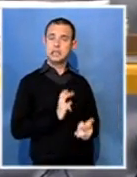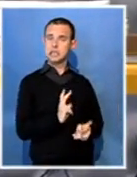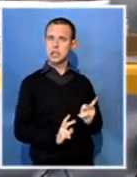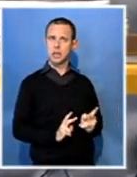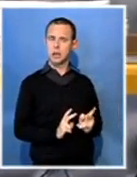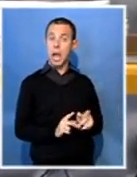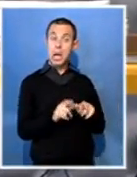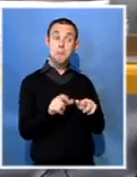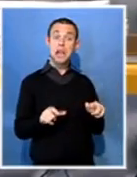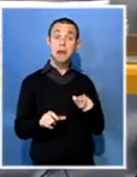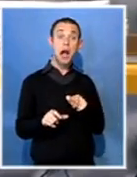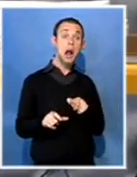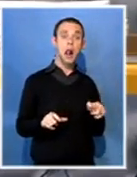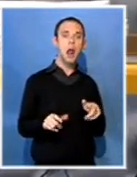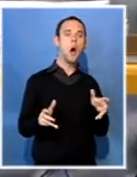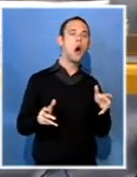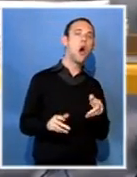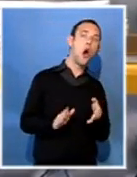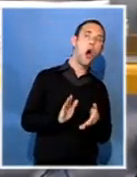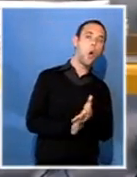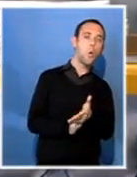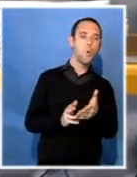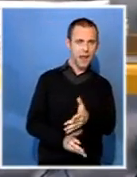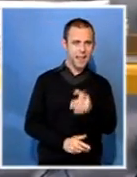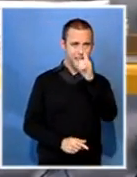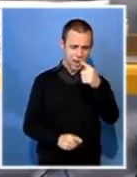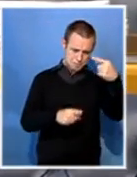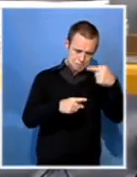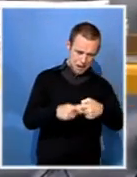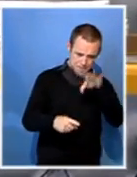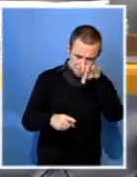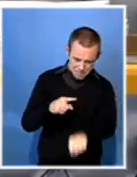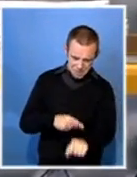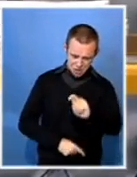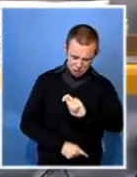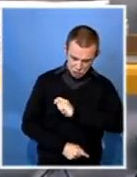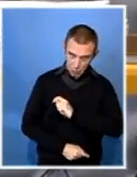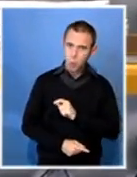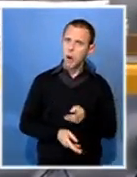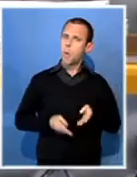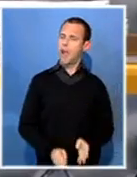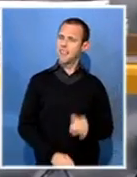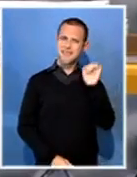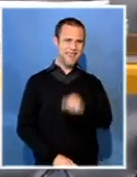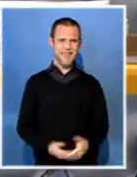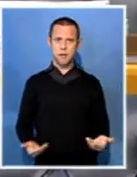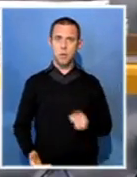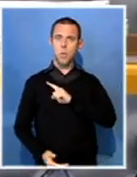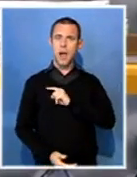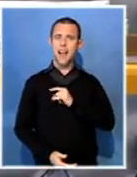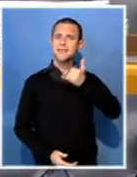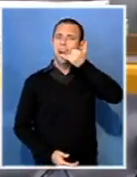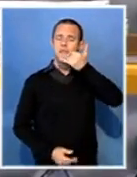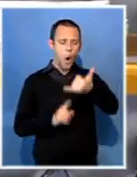of people. If someone had said, I'm going to Pretoria tonight, you can establish the presence of the person